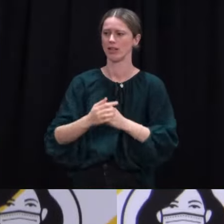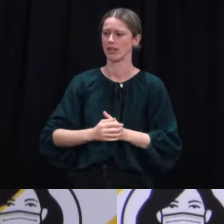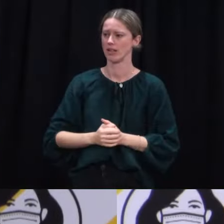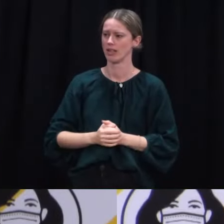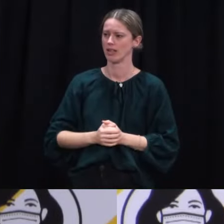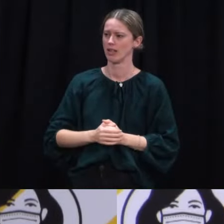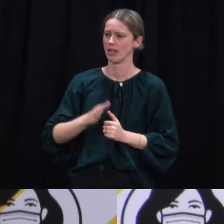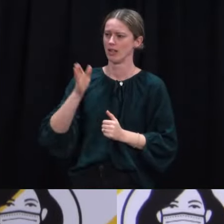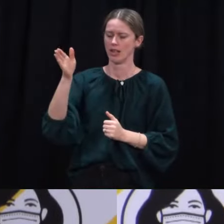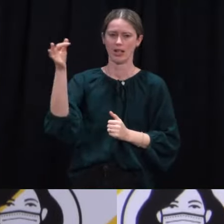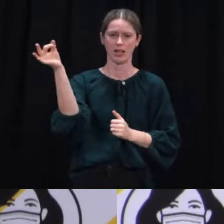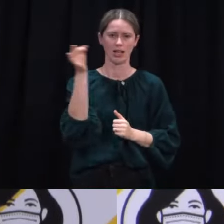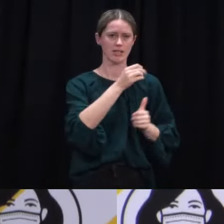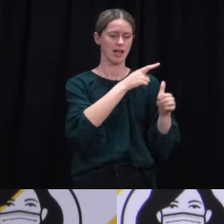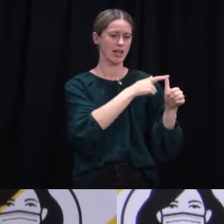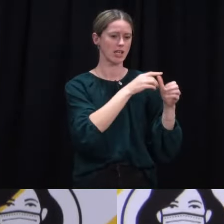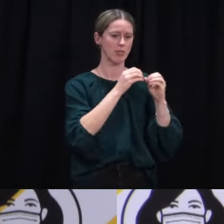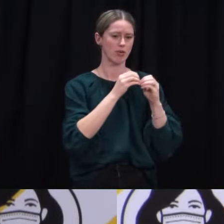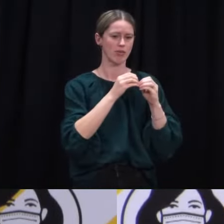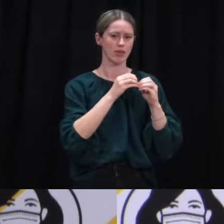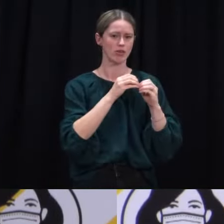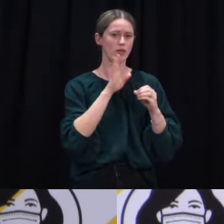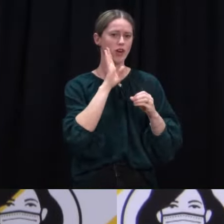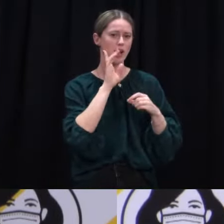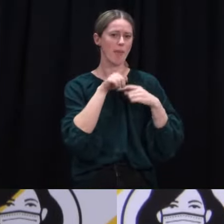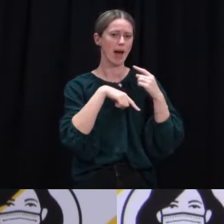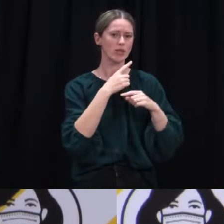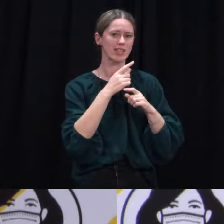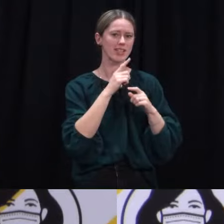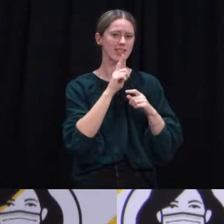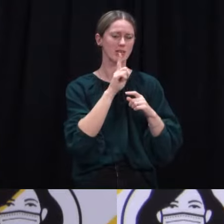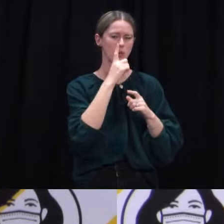any reports of tests being compromised in Auckland?